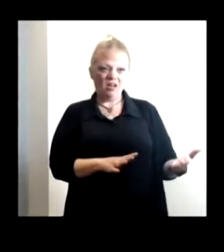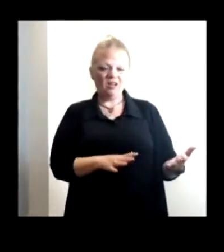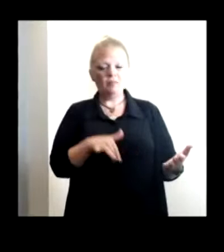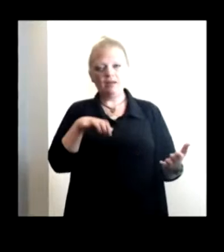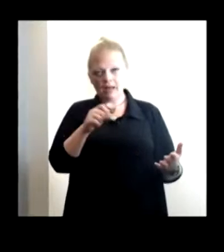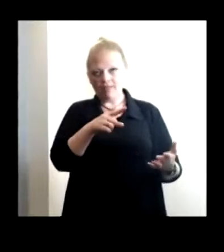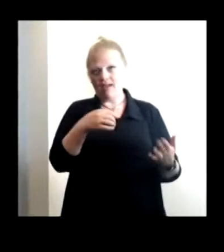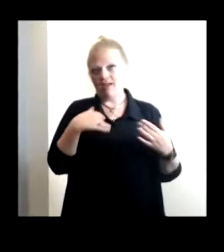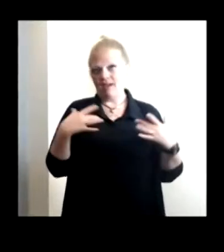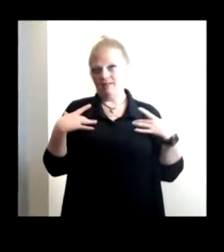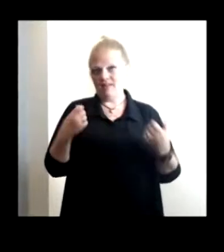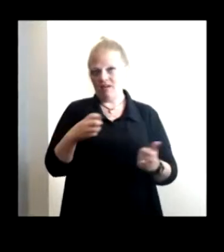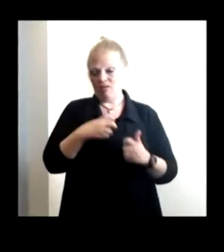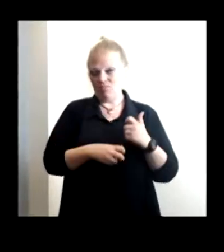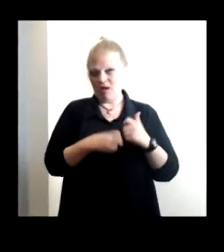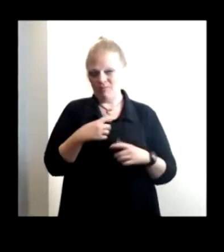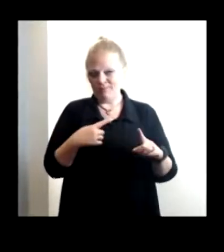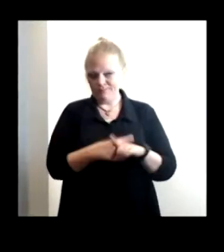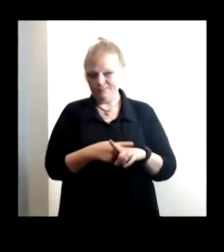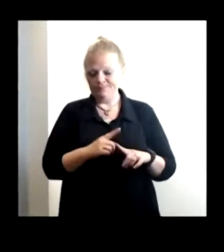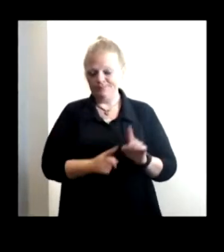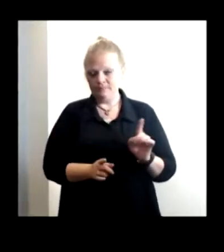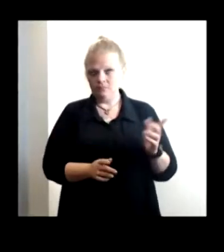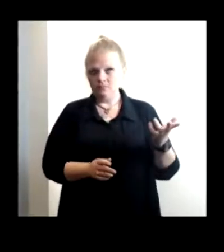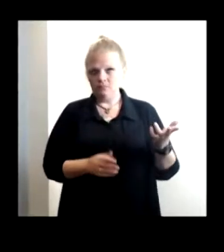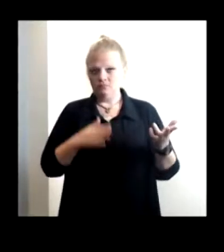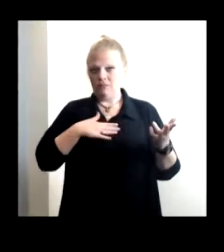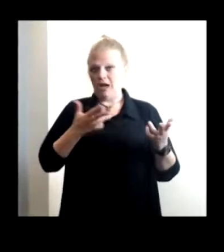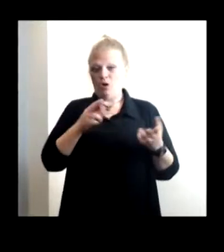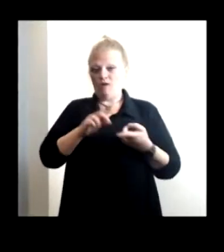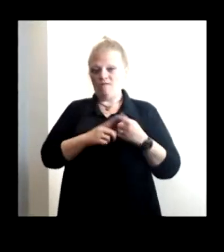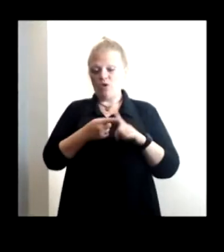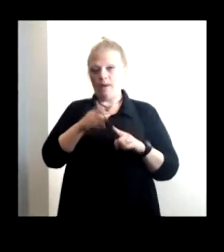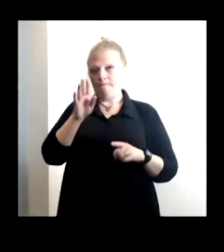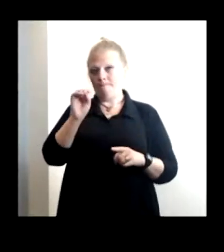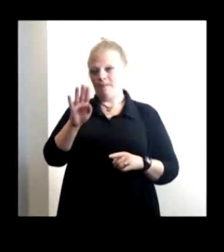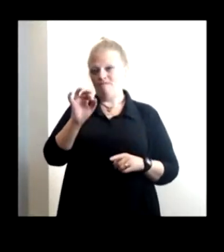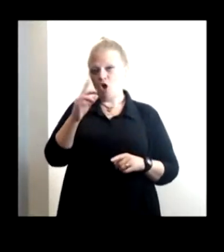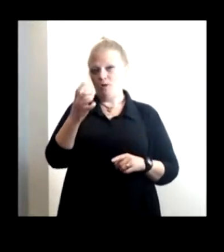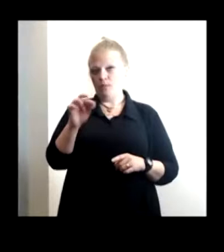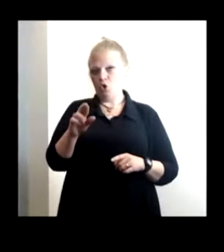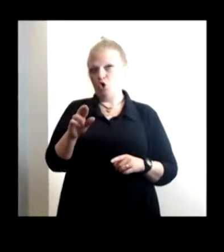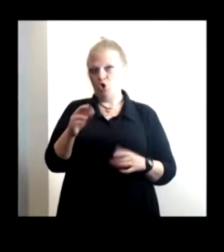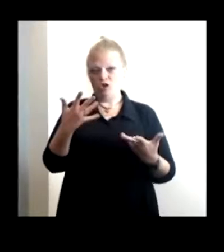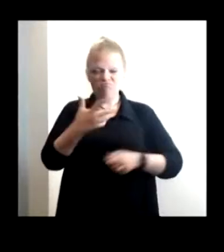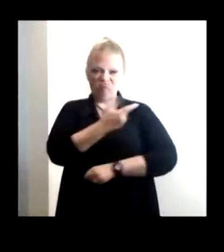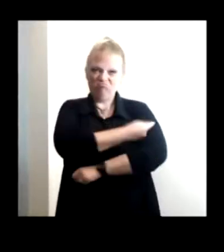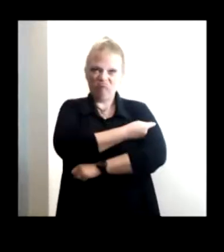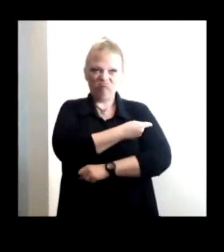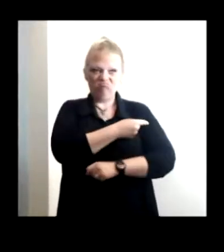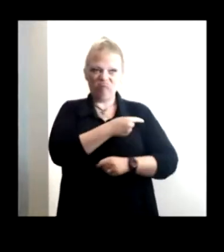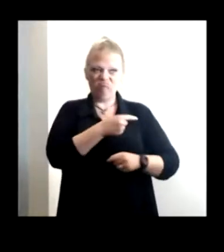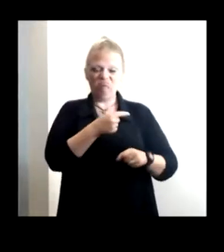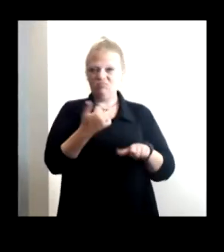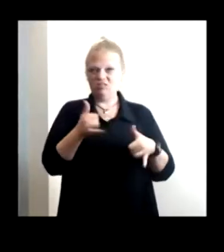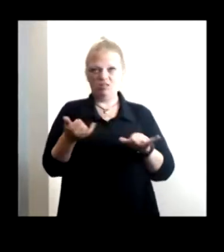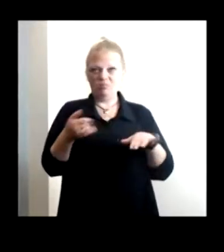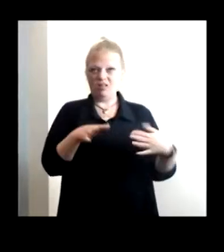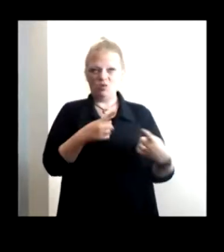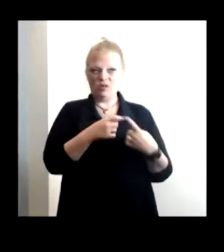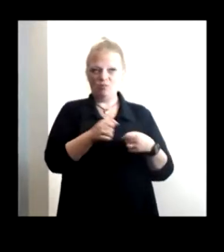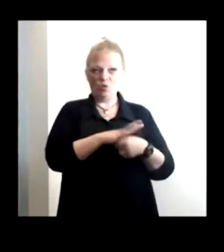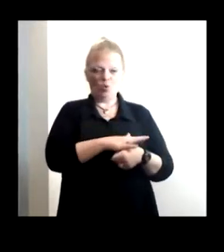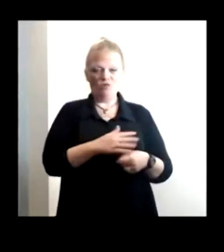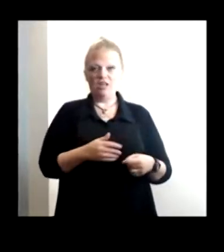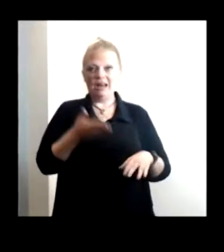issue, immunocompromised issue. My own friend Bob Farmer was fully vaccinated and passed away from COVID